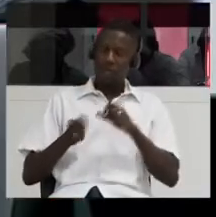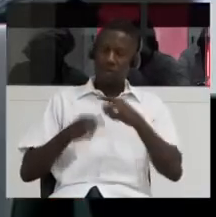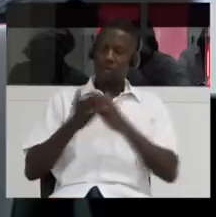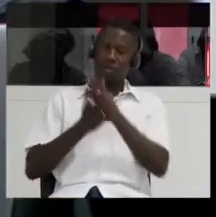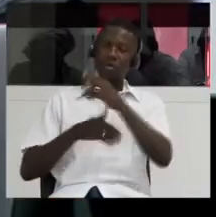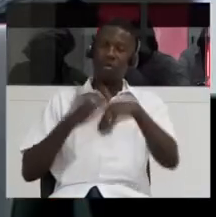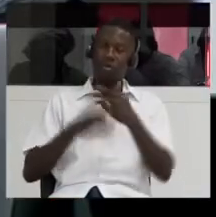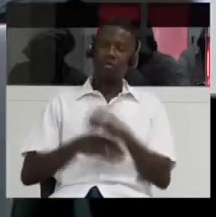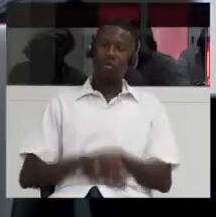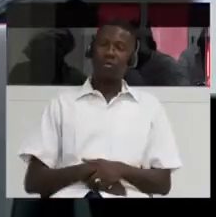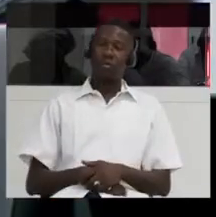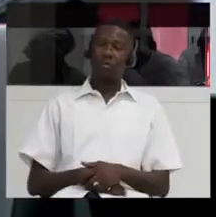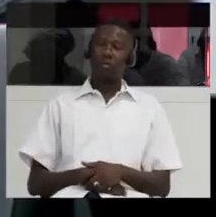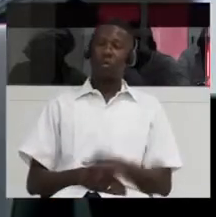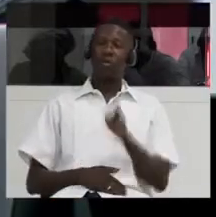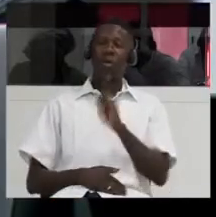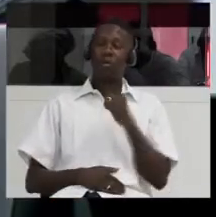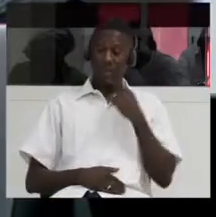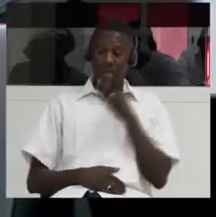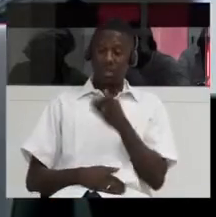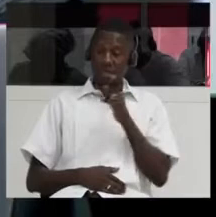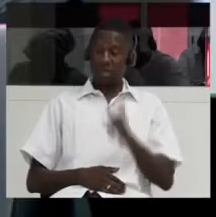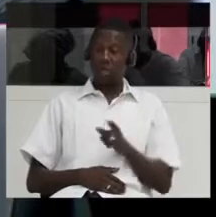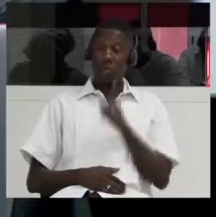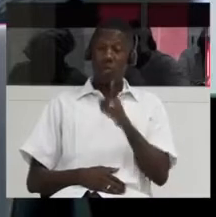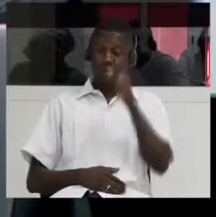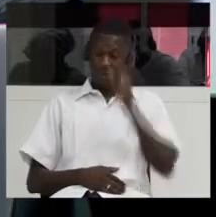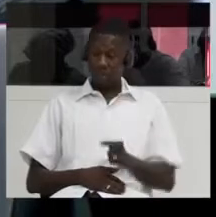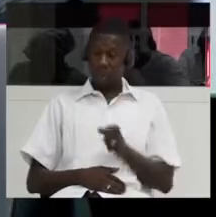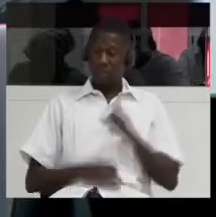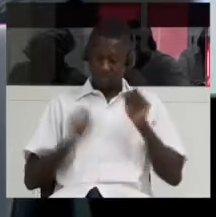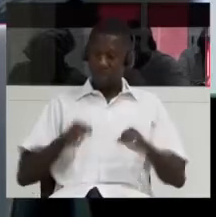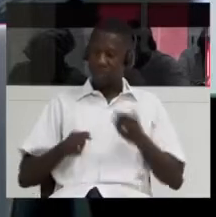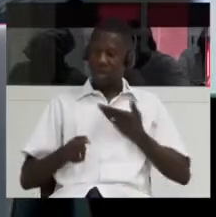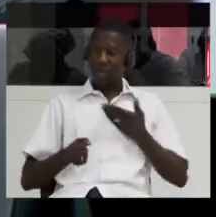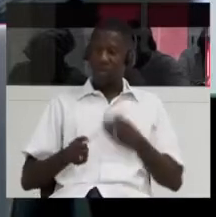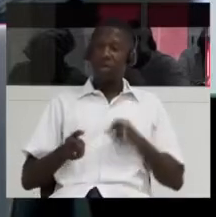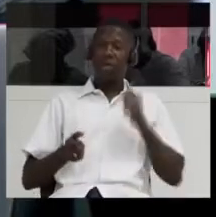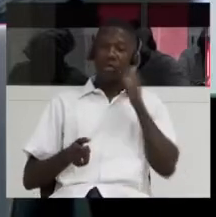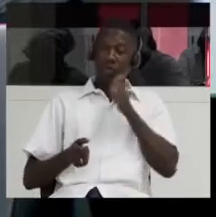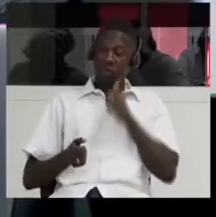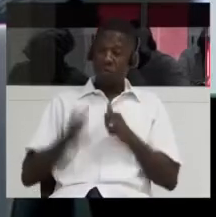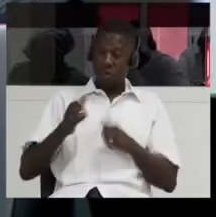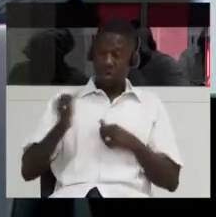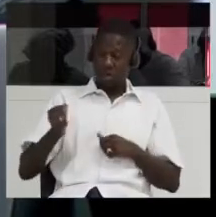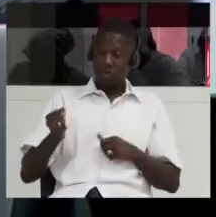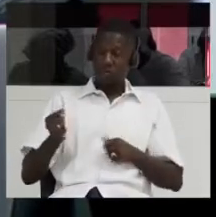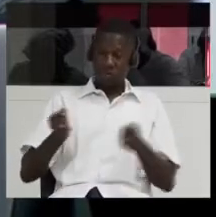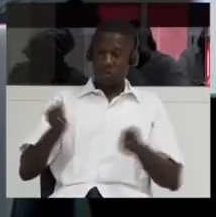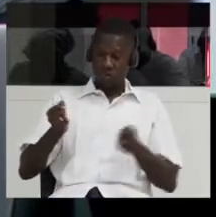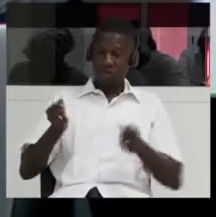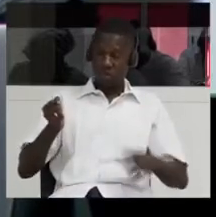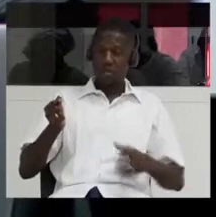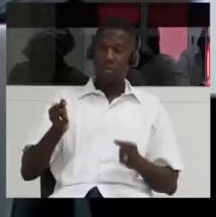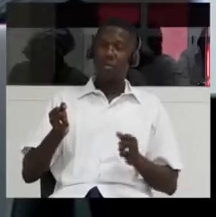that, one person can still operate it, yes, by using one arm to control the belt. Yes. So